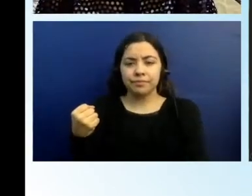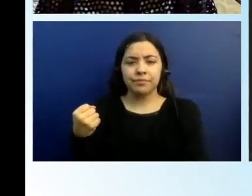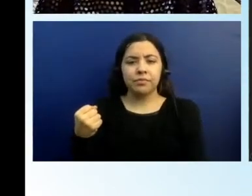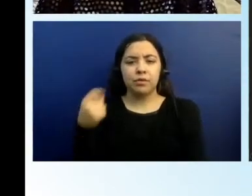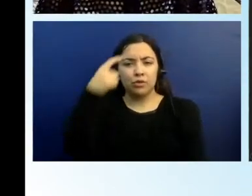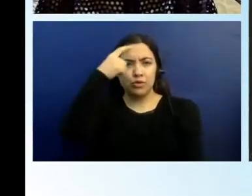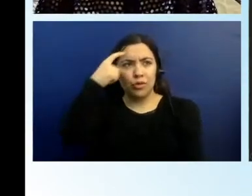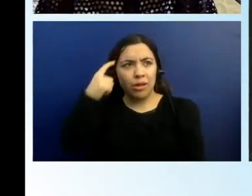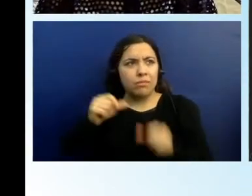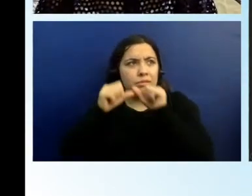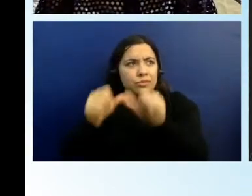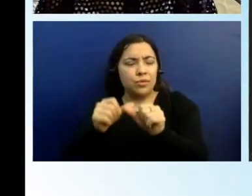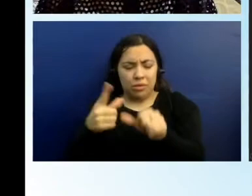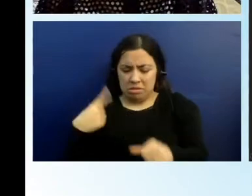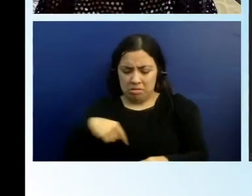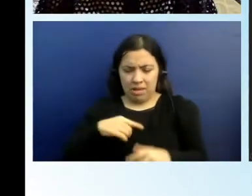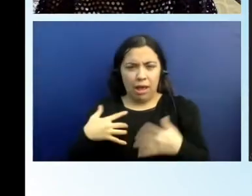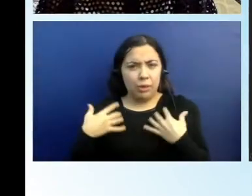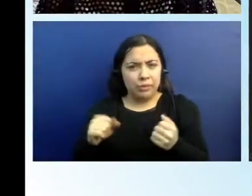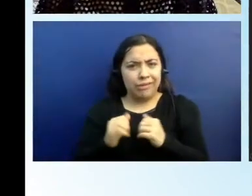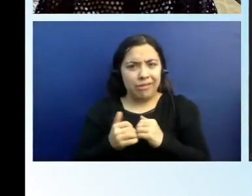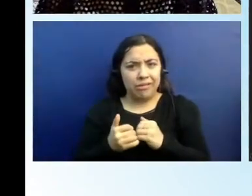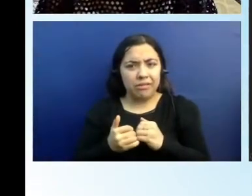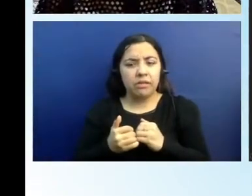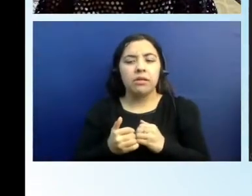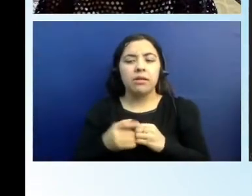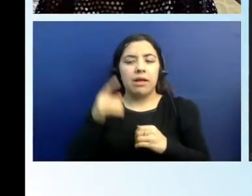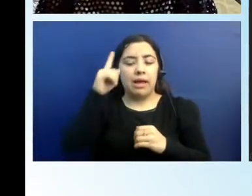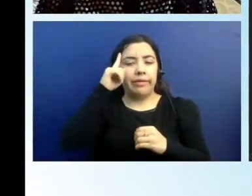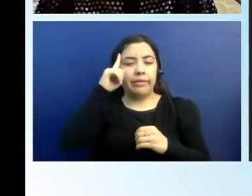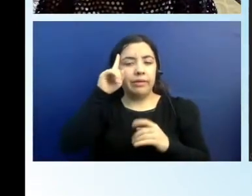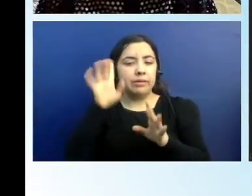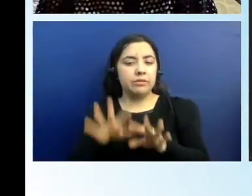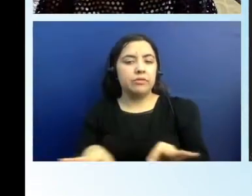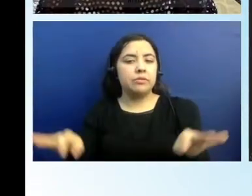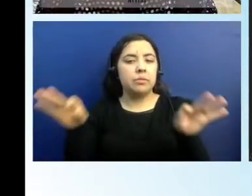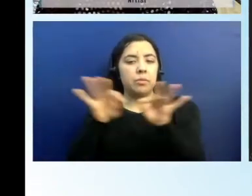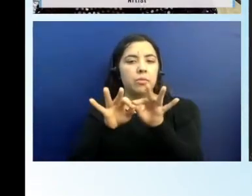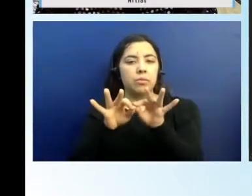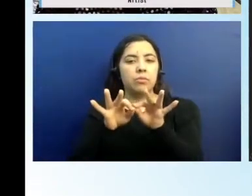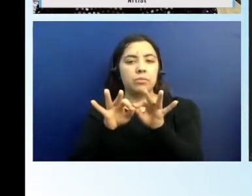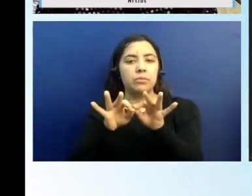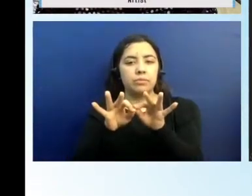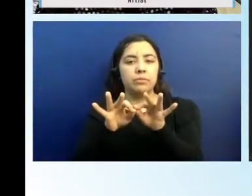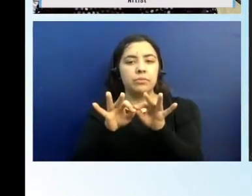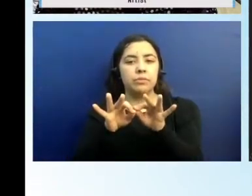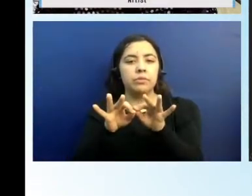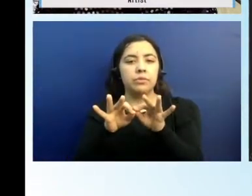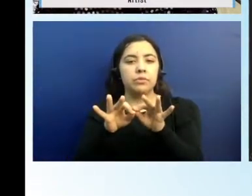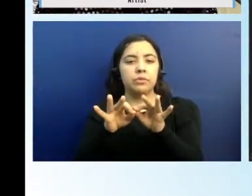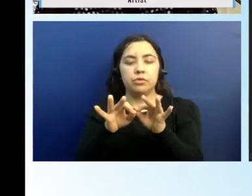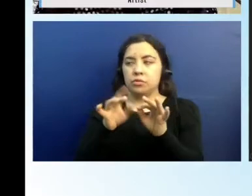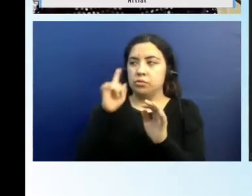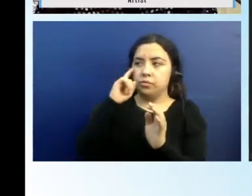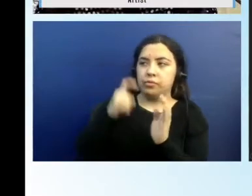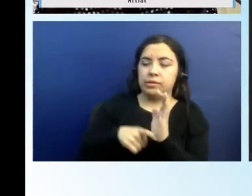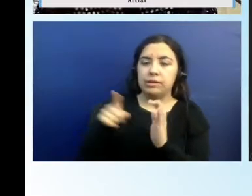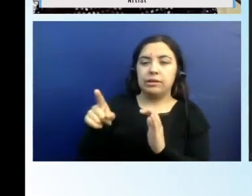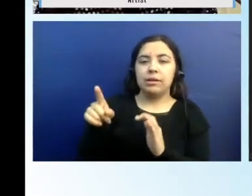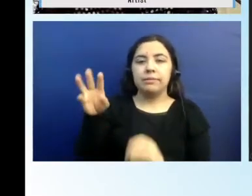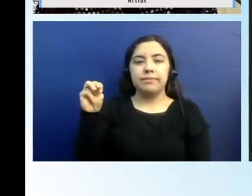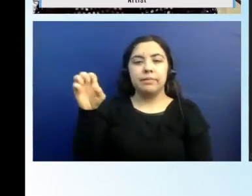convenient and I think reassuring to mainstream media as well as larger society to very